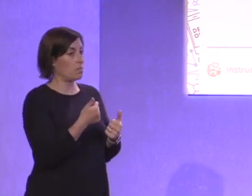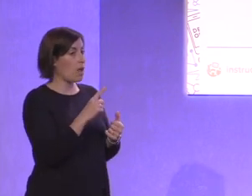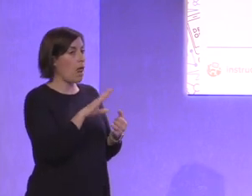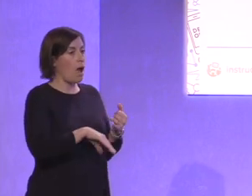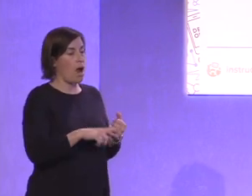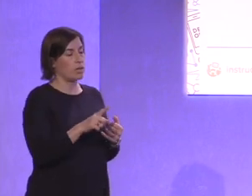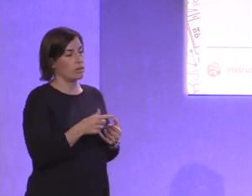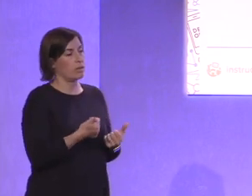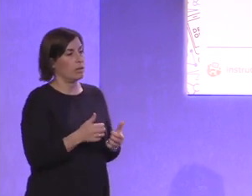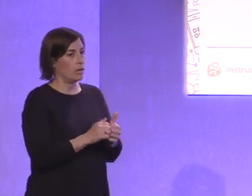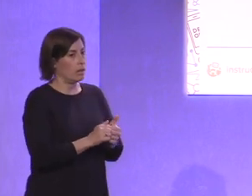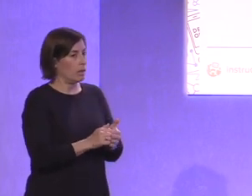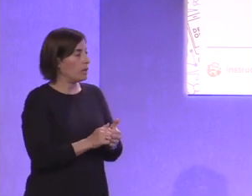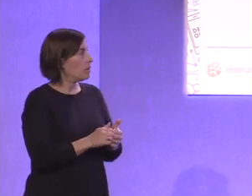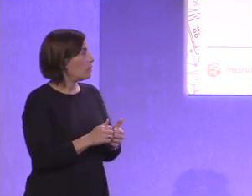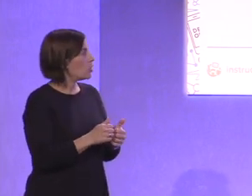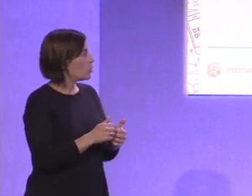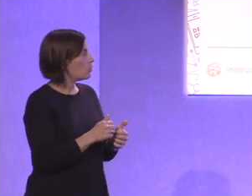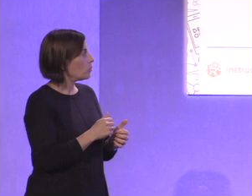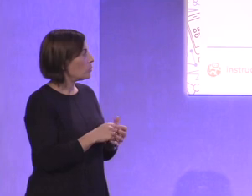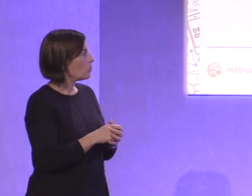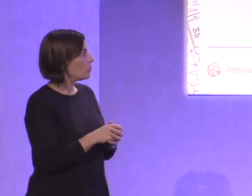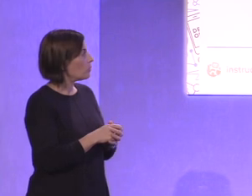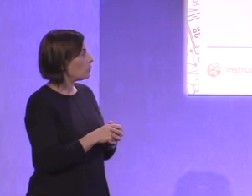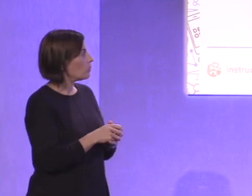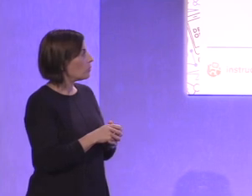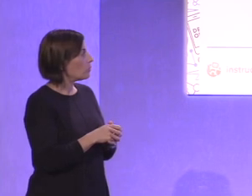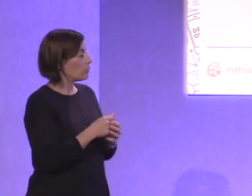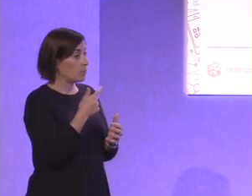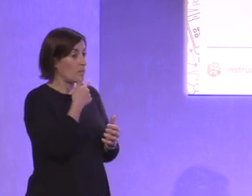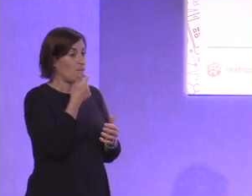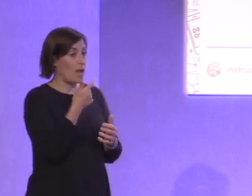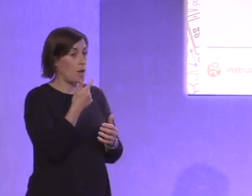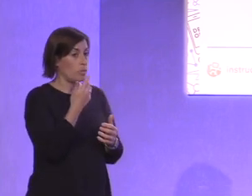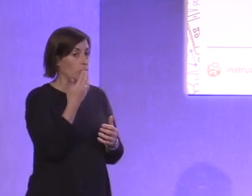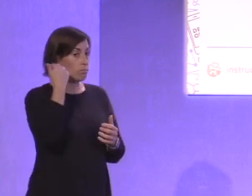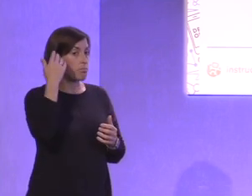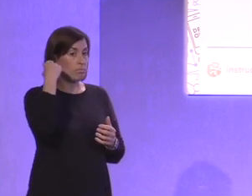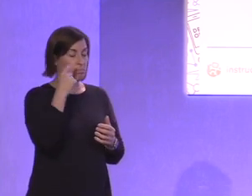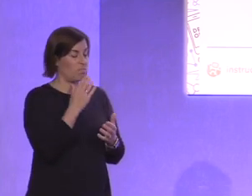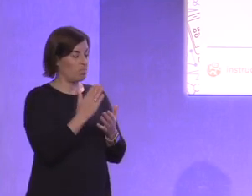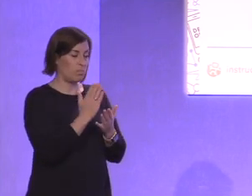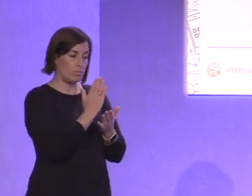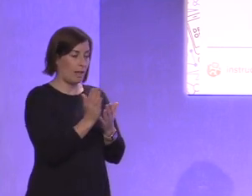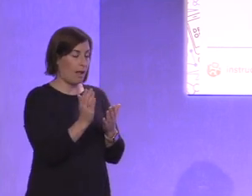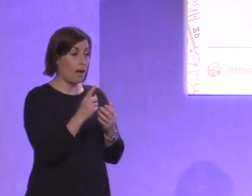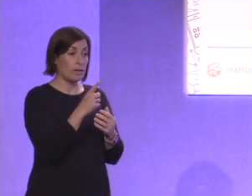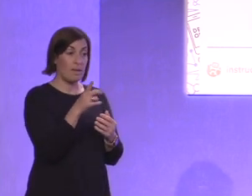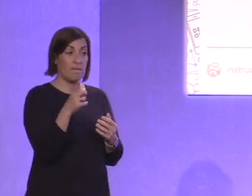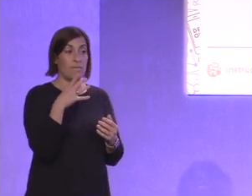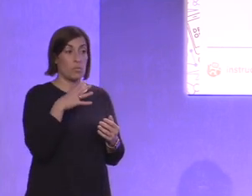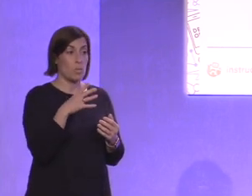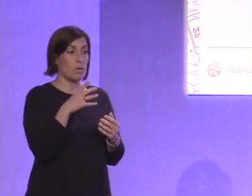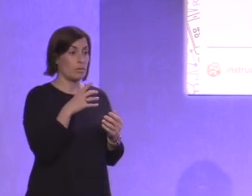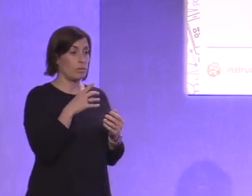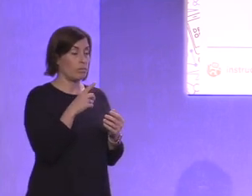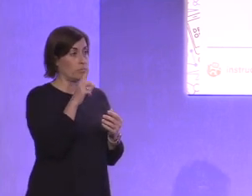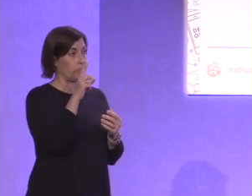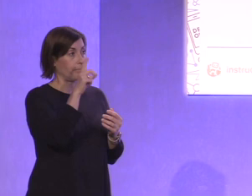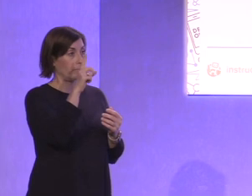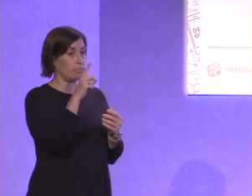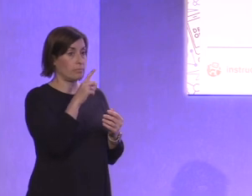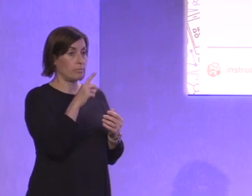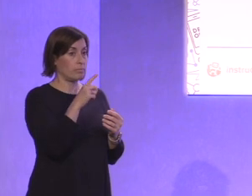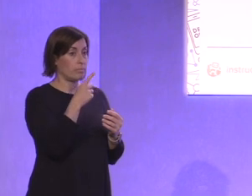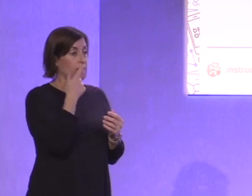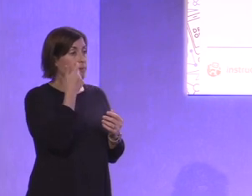one, I happened upon that the other day, and it's crystal clear. That's what we do. So if you want a URL to show you how to do it, go